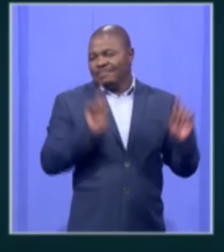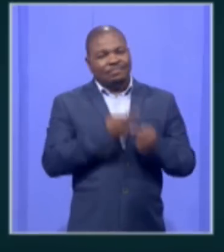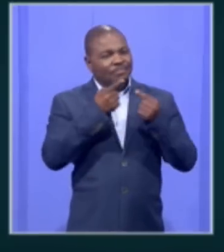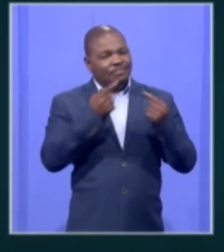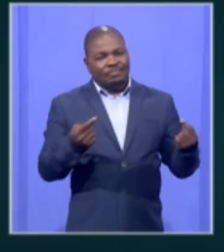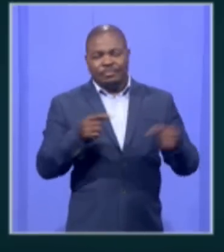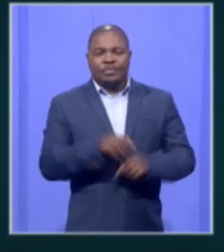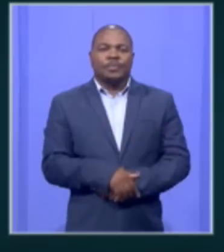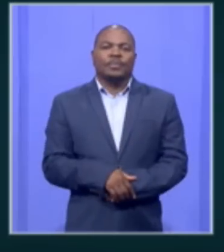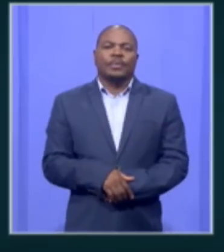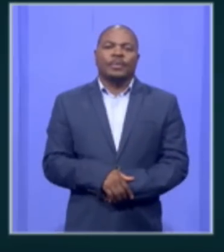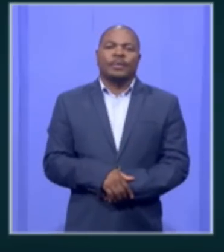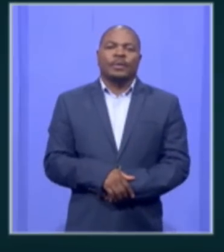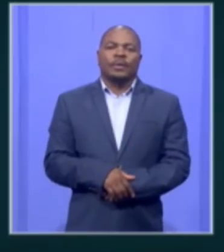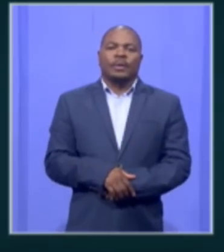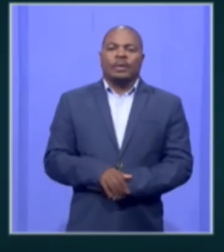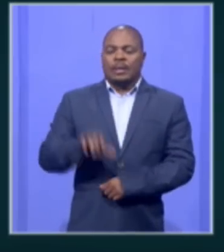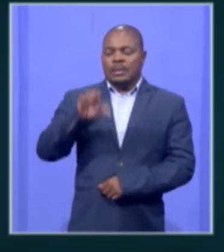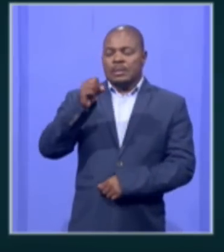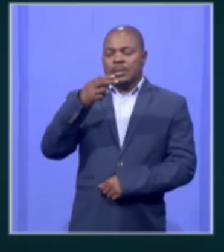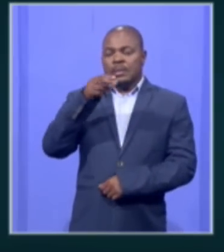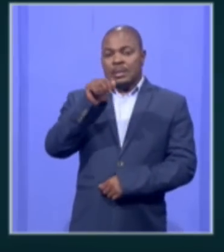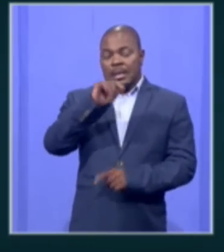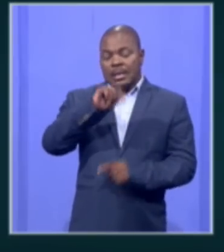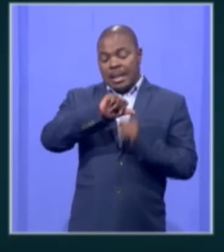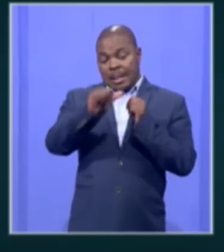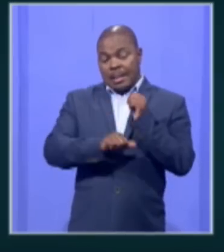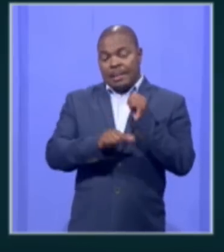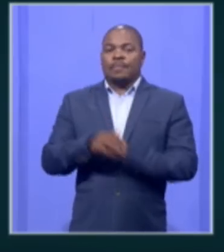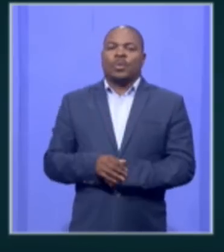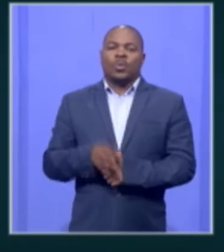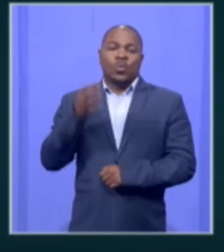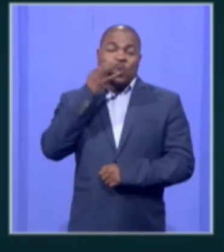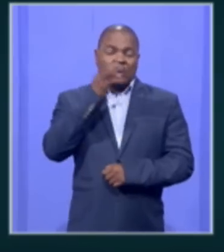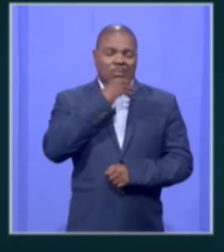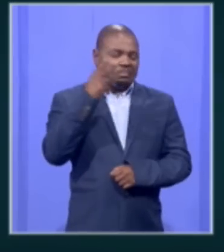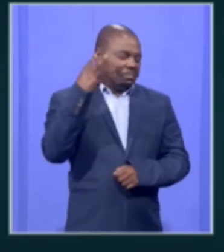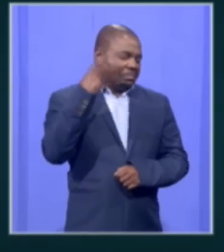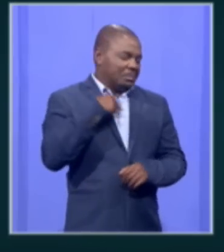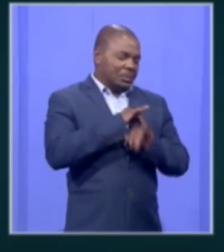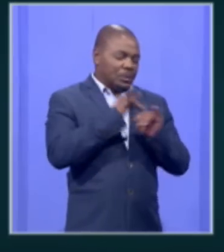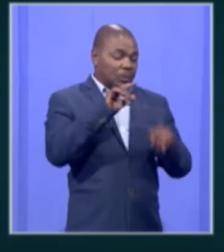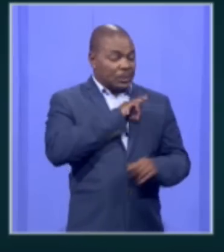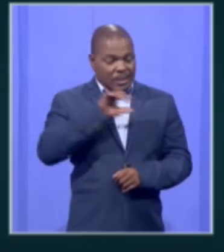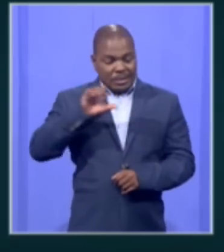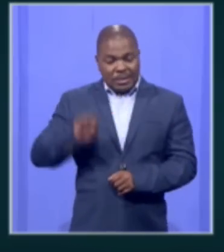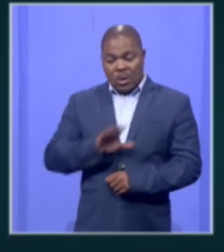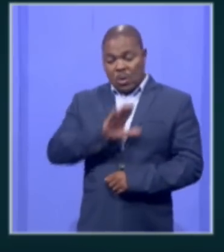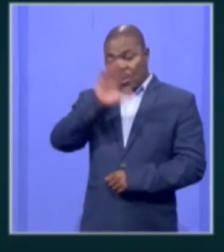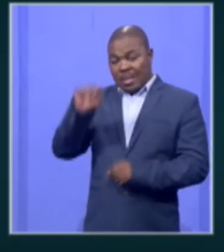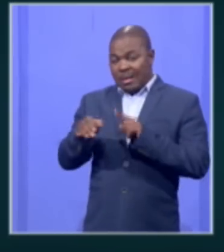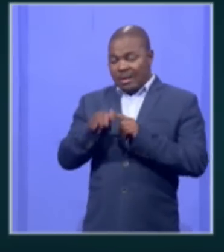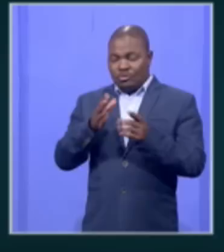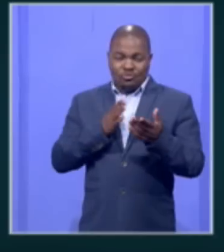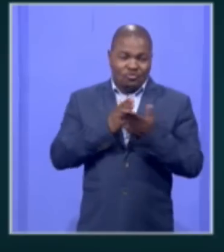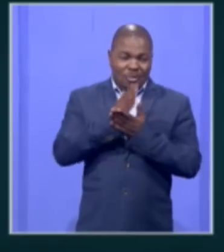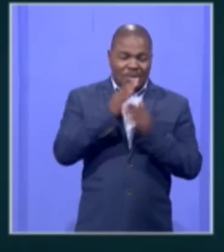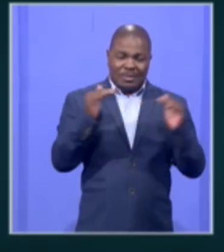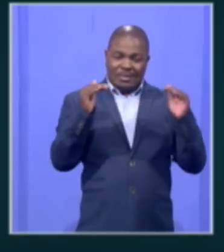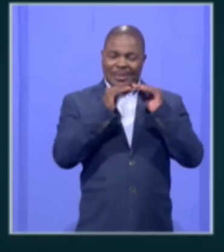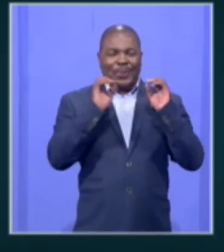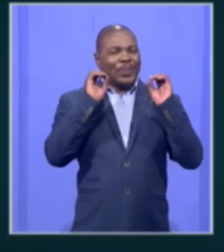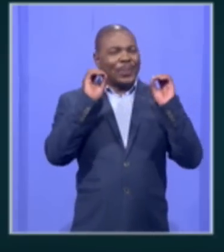gago rena. Immaculate Shai kwa mafelelo ore re swabile nko go feta molomo ga botsa Afrika Borwa toka ga e gona